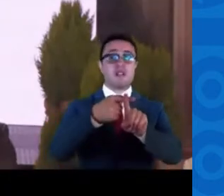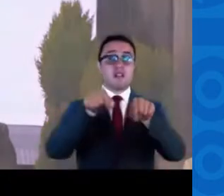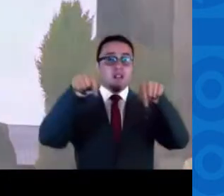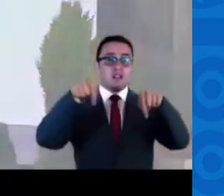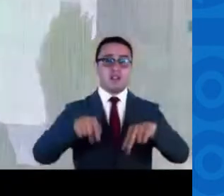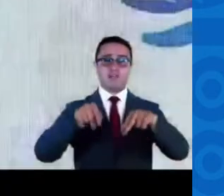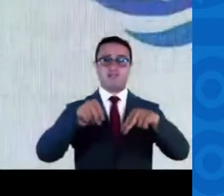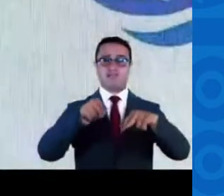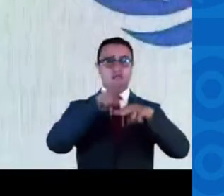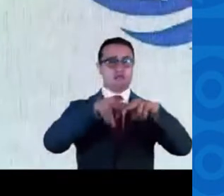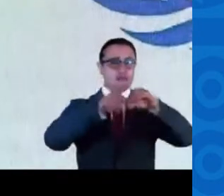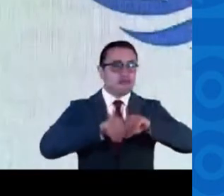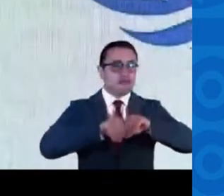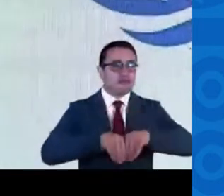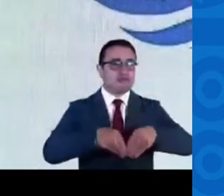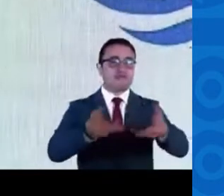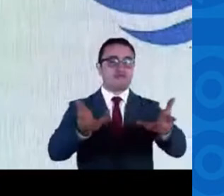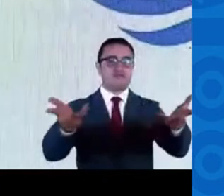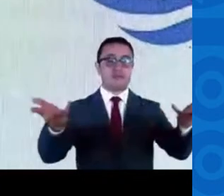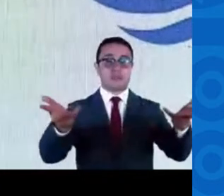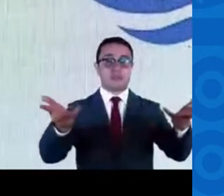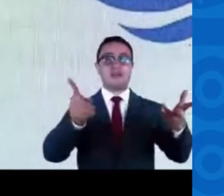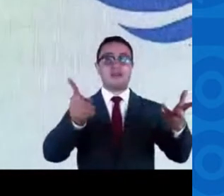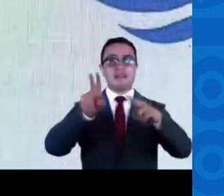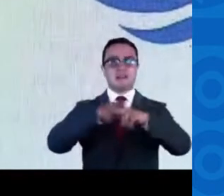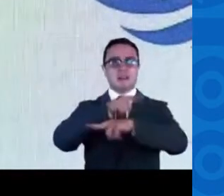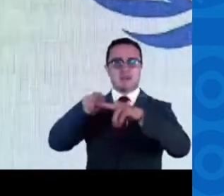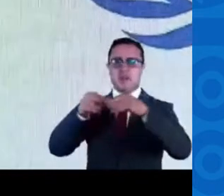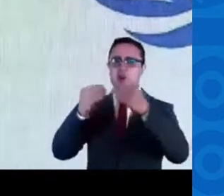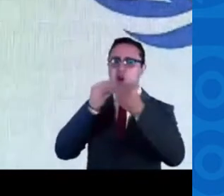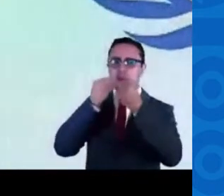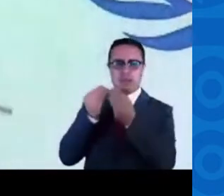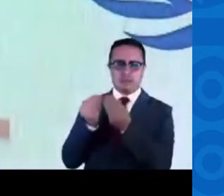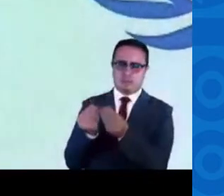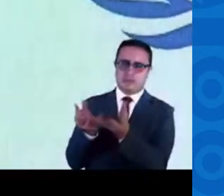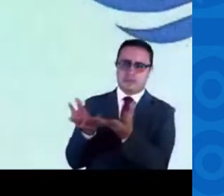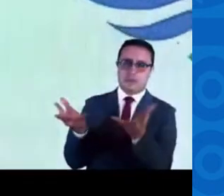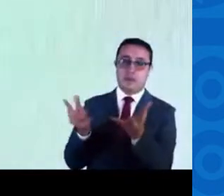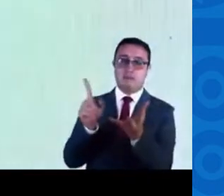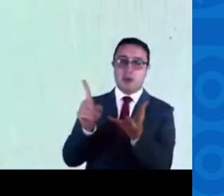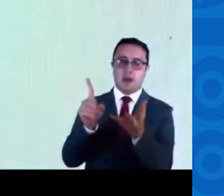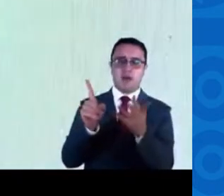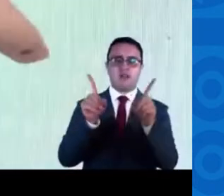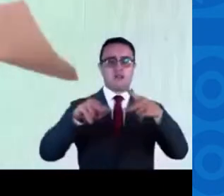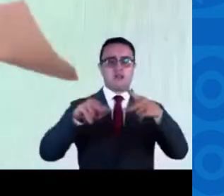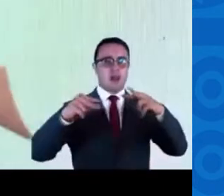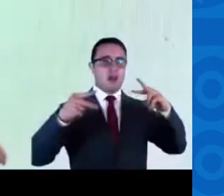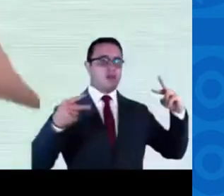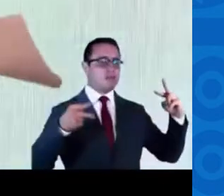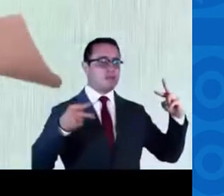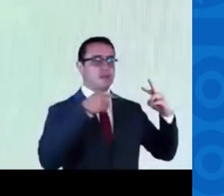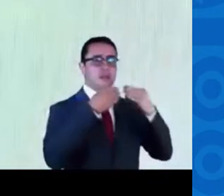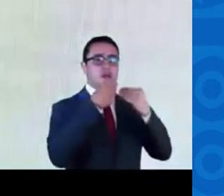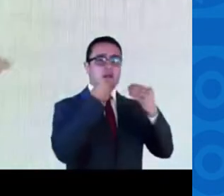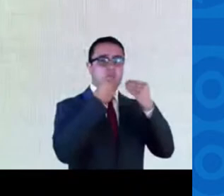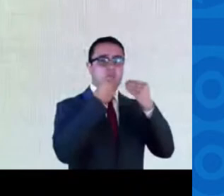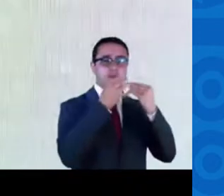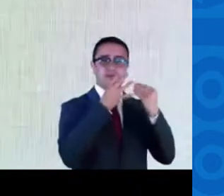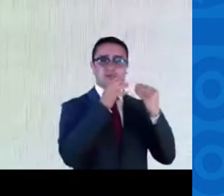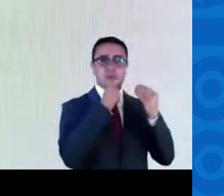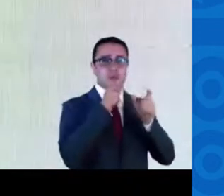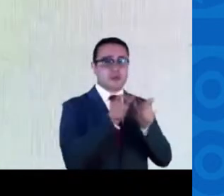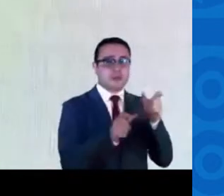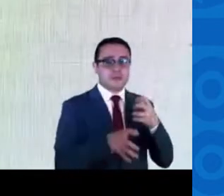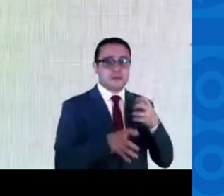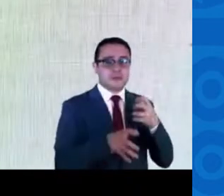I was just going to take 3 more minutes of your time. To the First Lady, thank you so much for producing